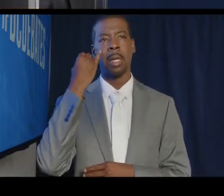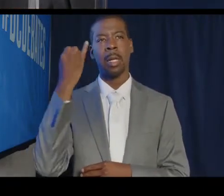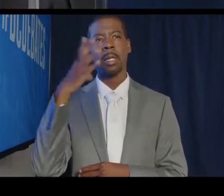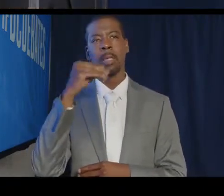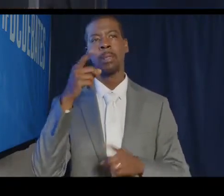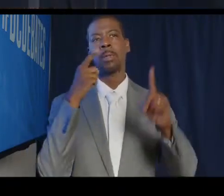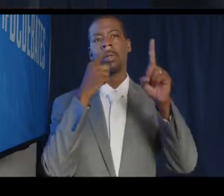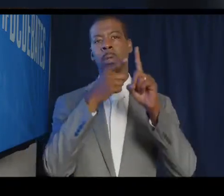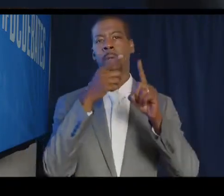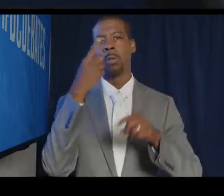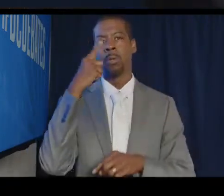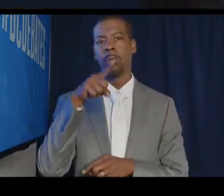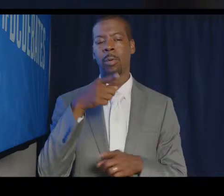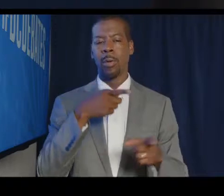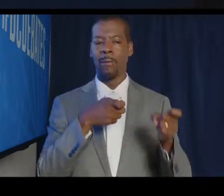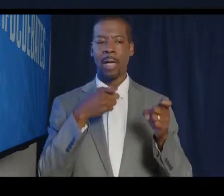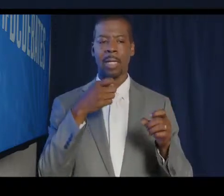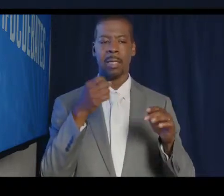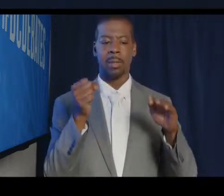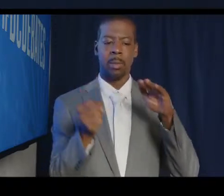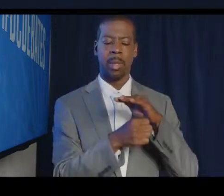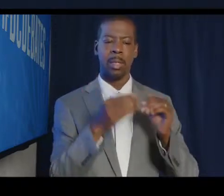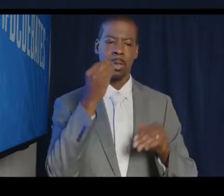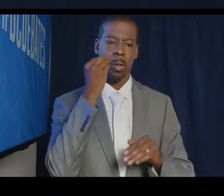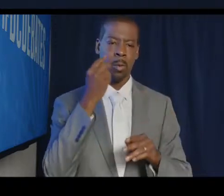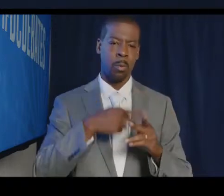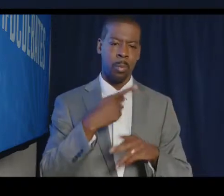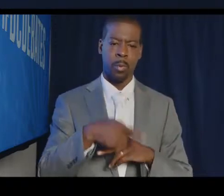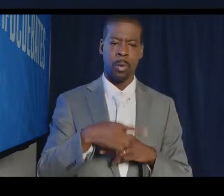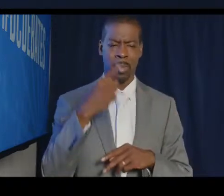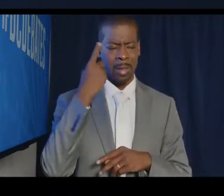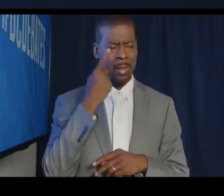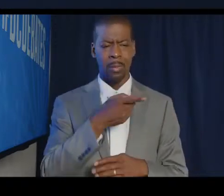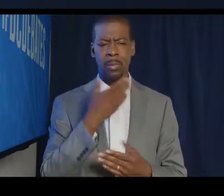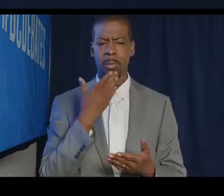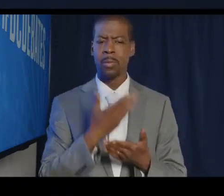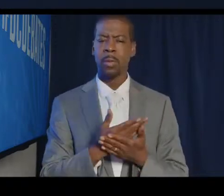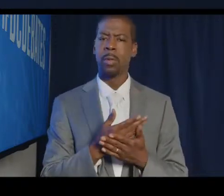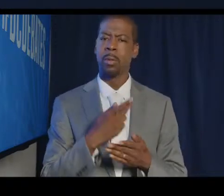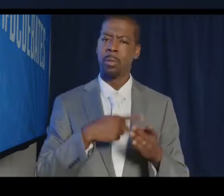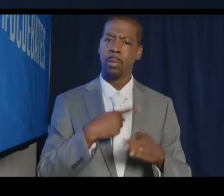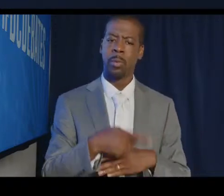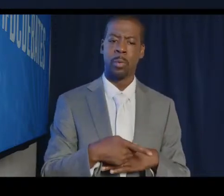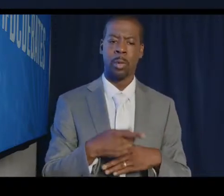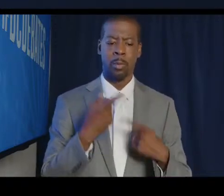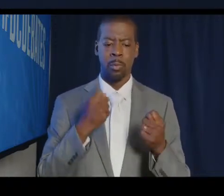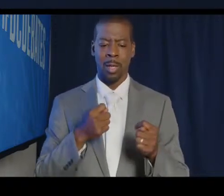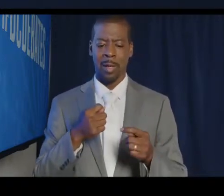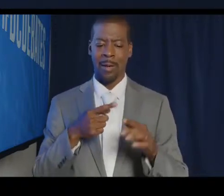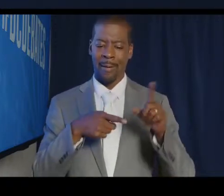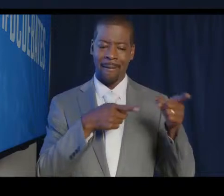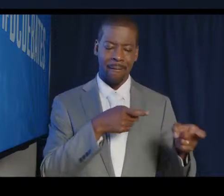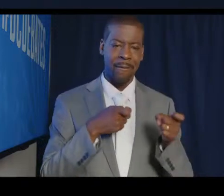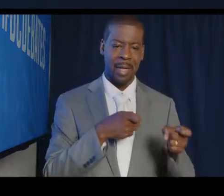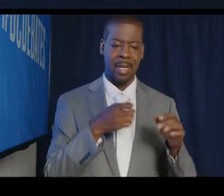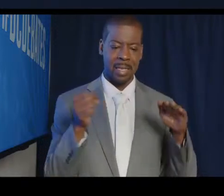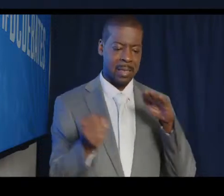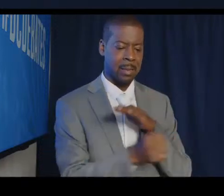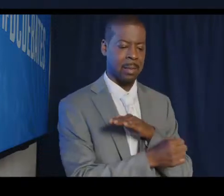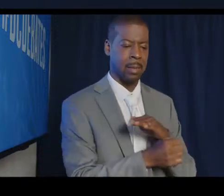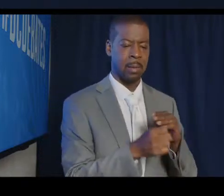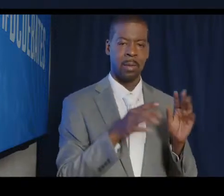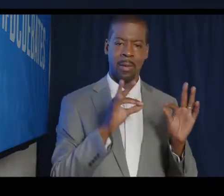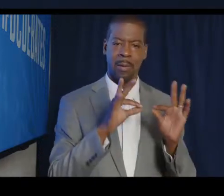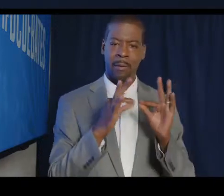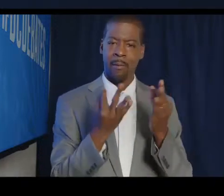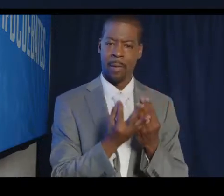started rapid rehousing were good ones. It was an opportunity to quickly ensure that families can get into housing and not have to go into shelter.